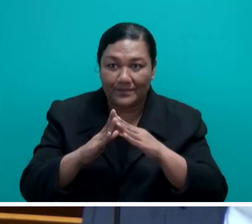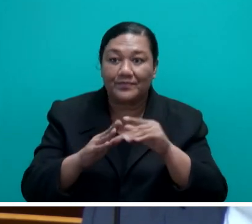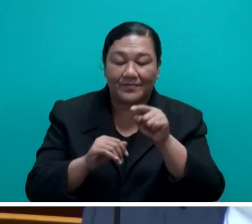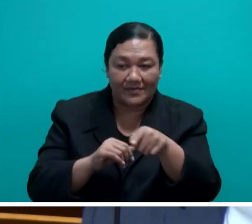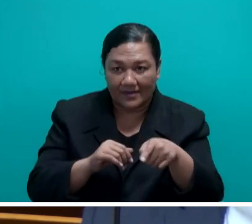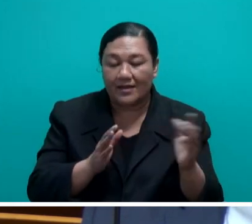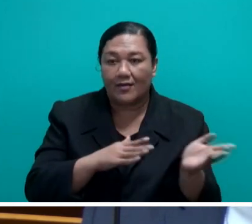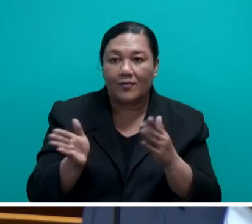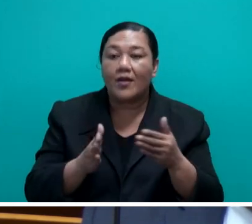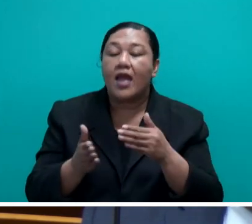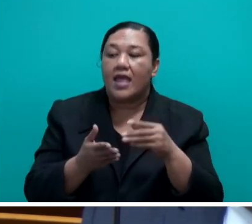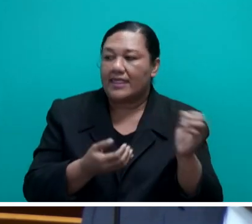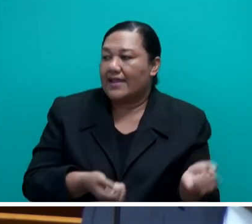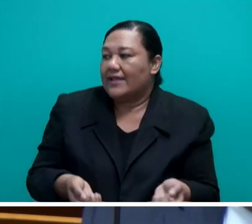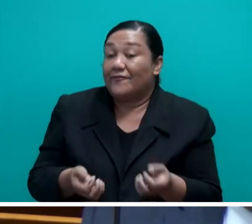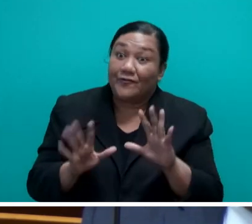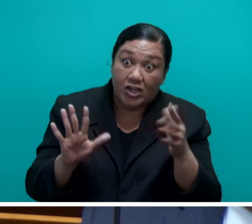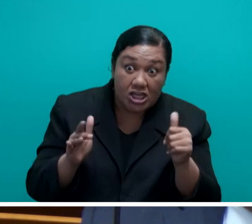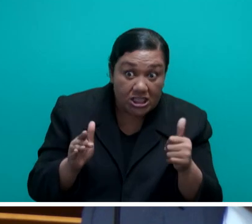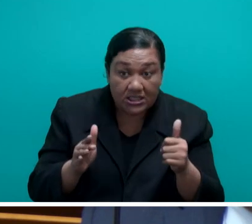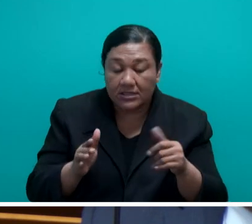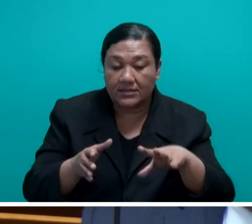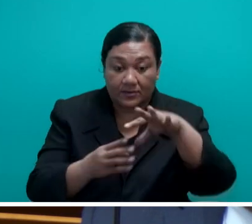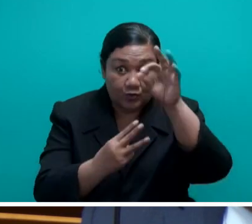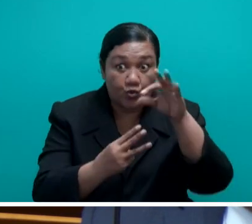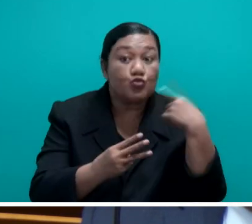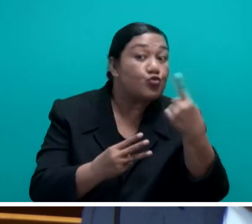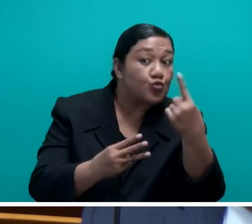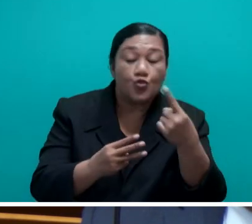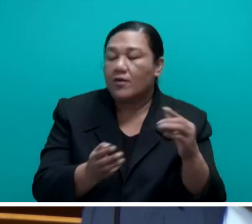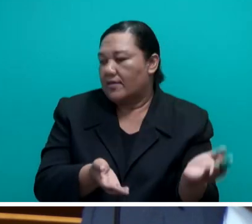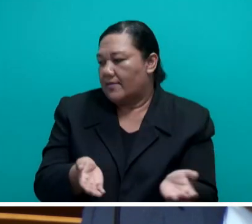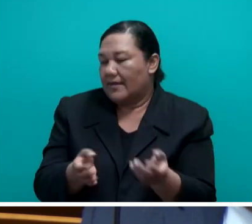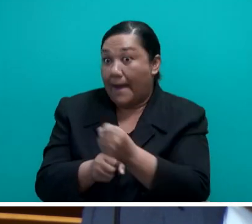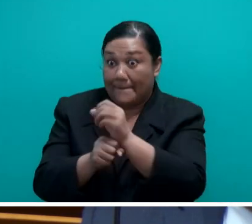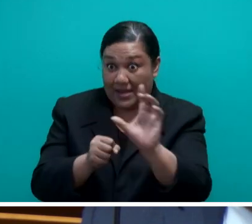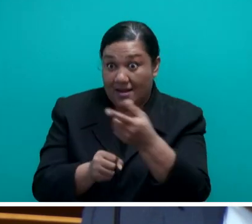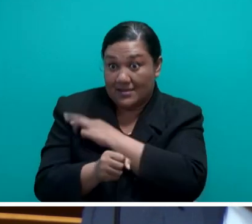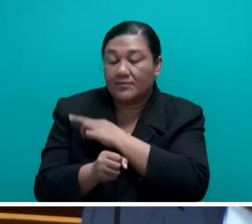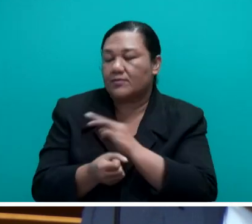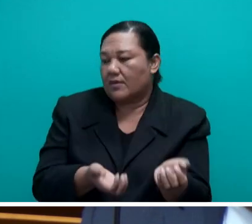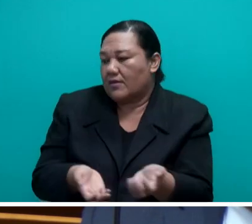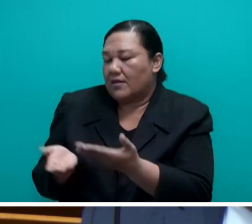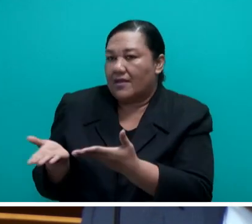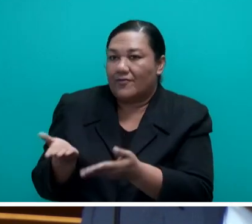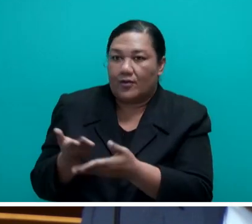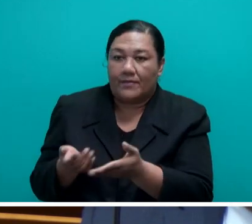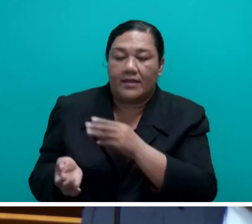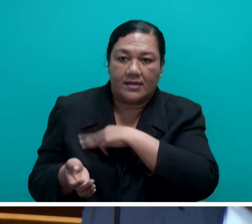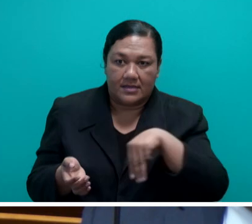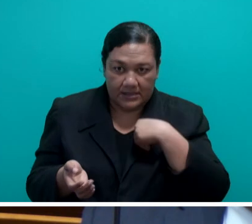for approval. Madam Deputy Speaker, Phases 2 and 3 implementation works has been tendered through the Fiji Procurement